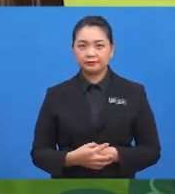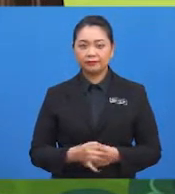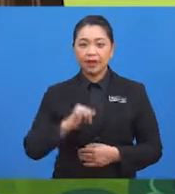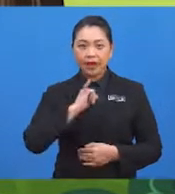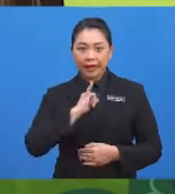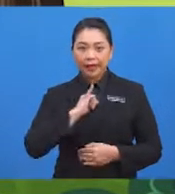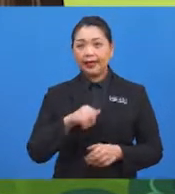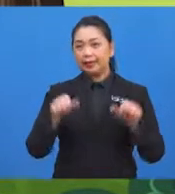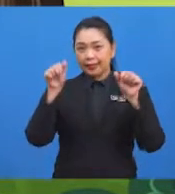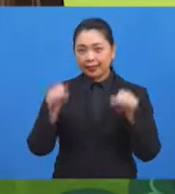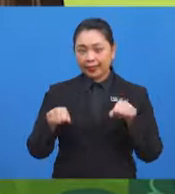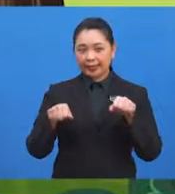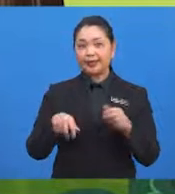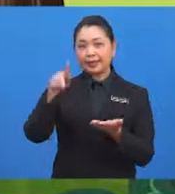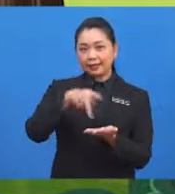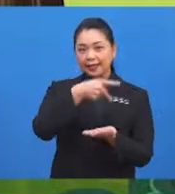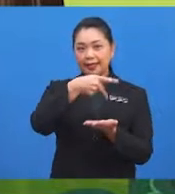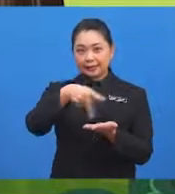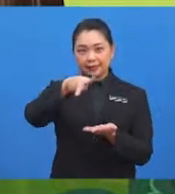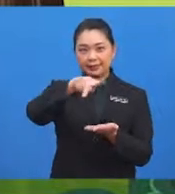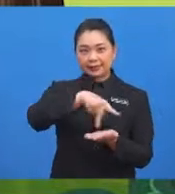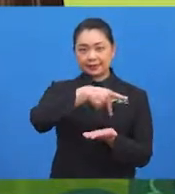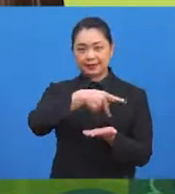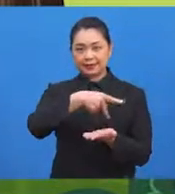I can dance.